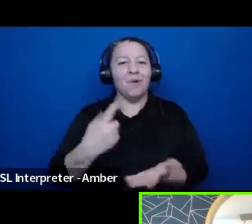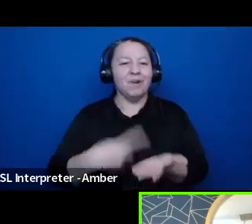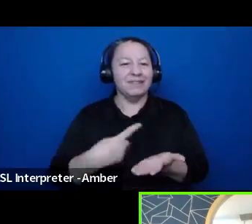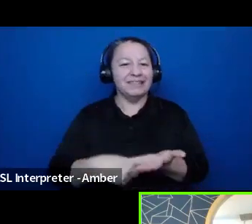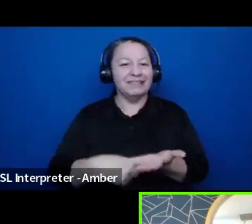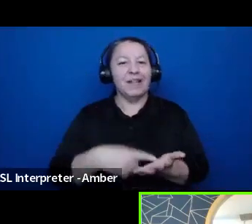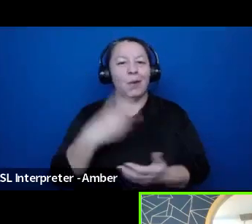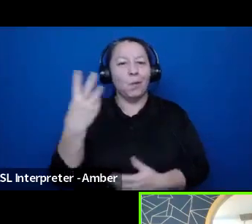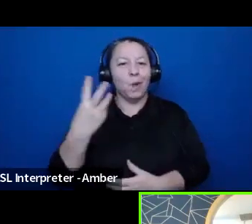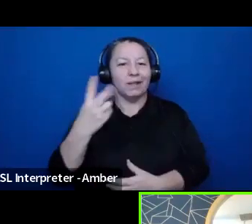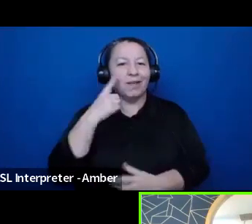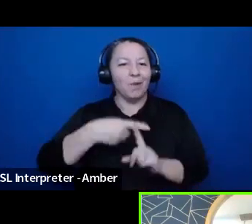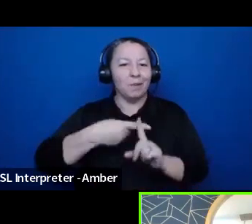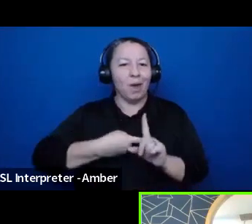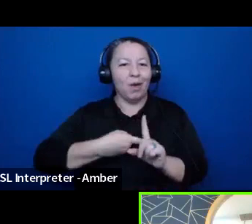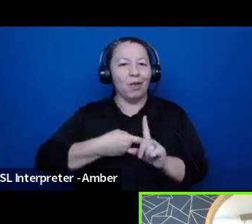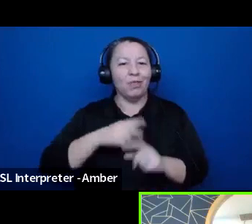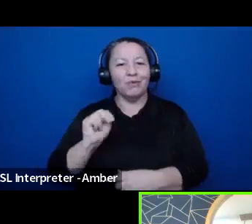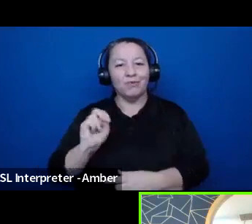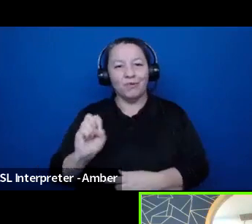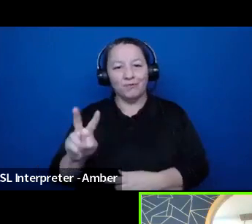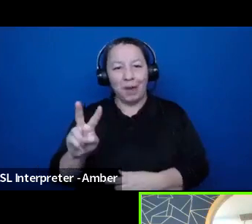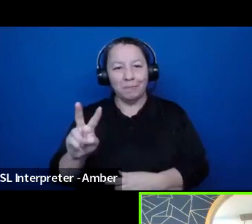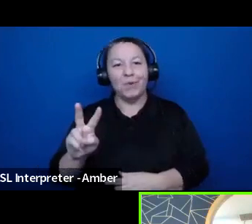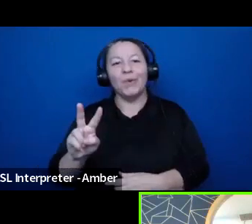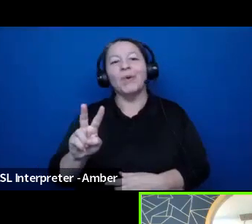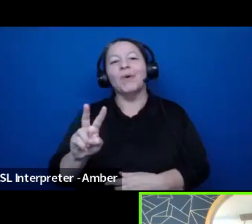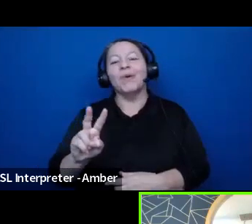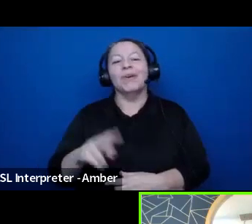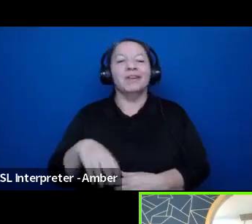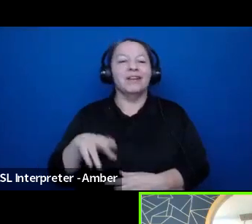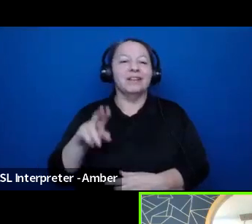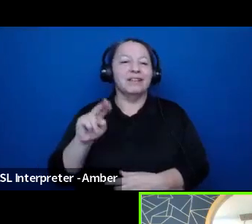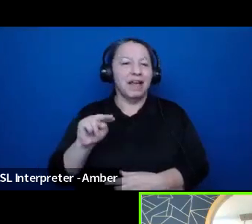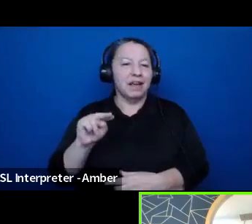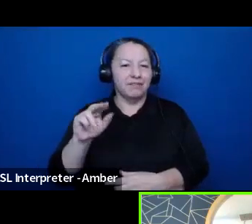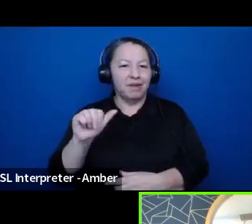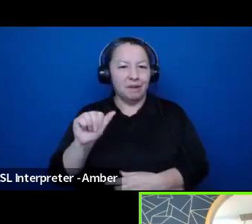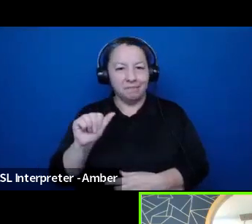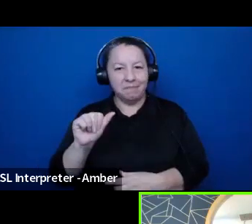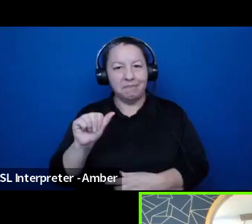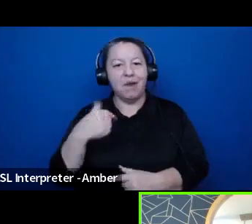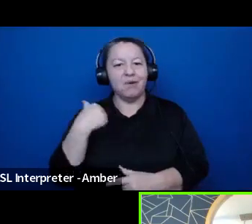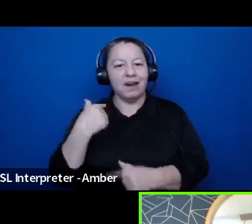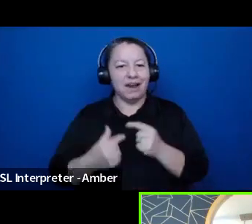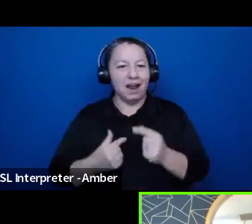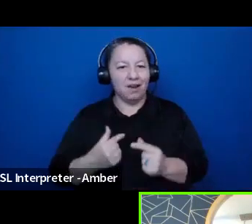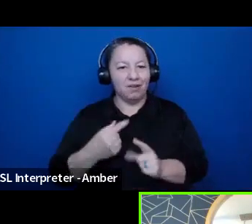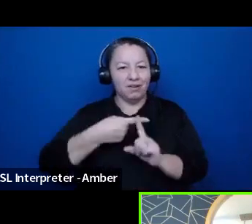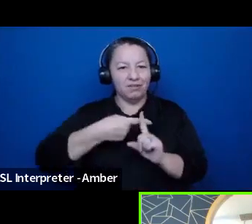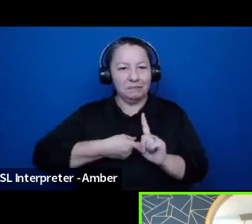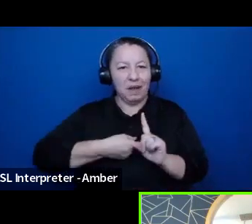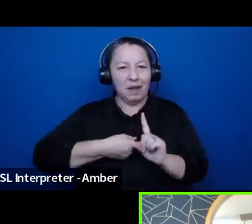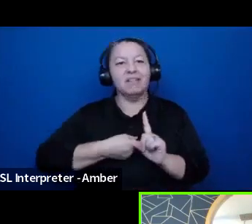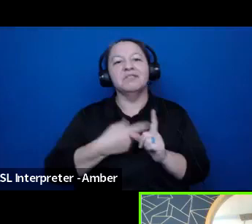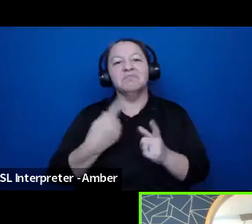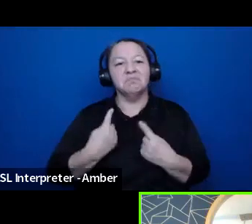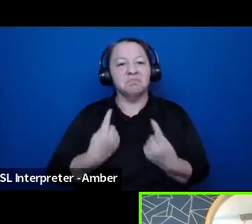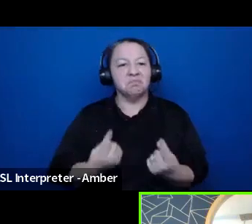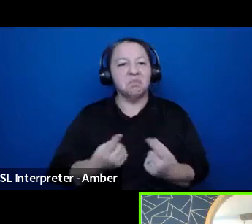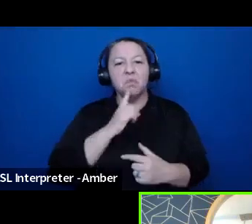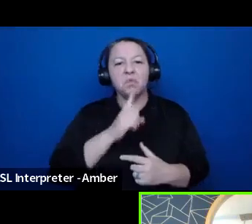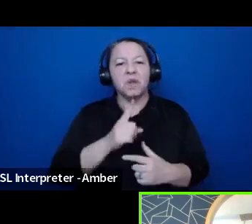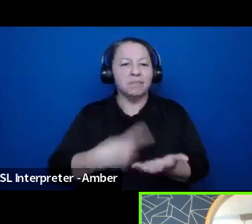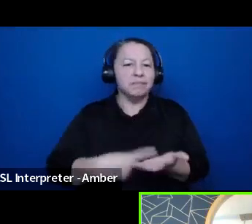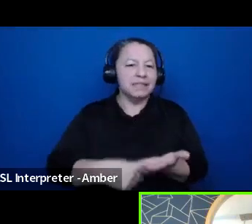November for Native American Heritage Month, where we have been really talking about